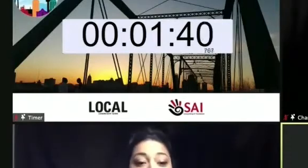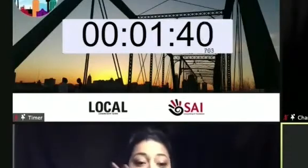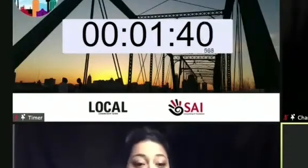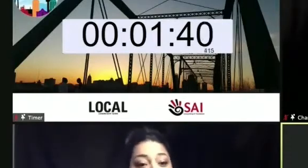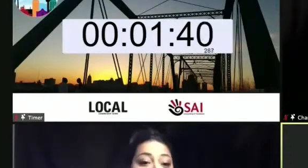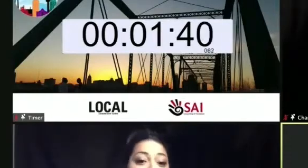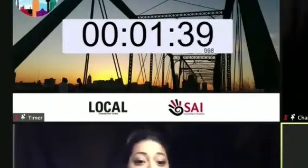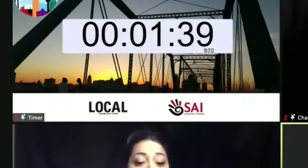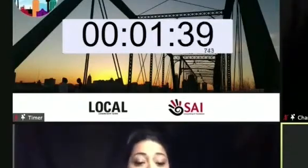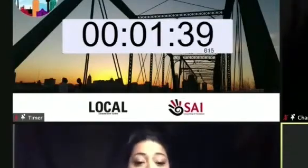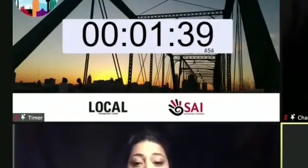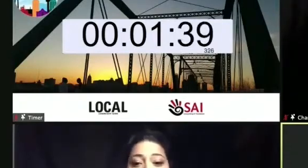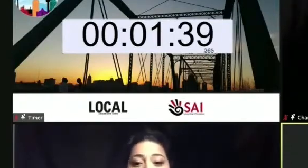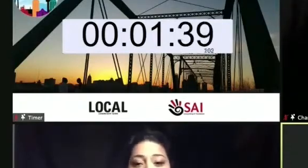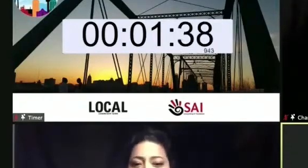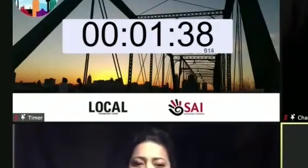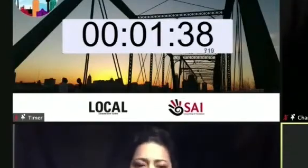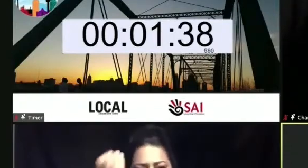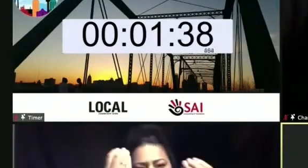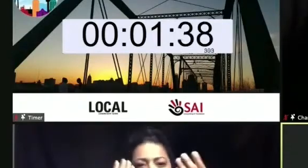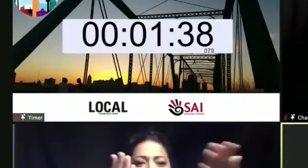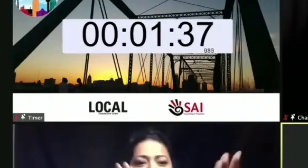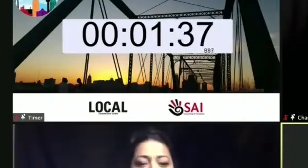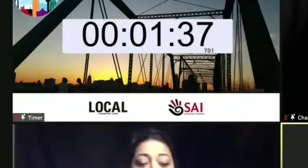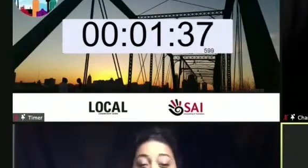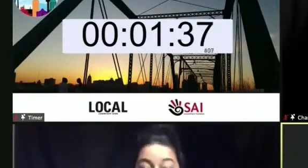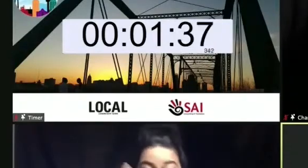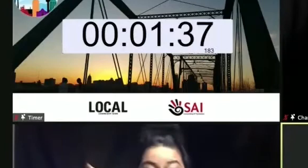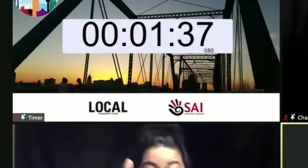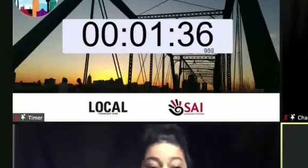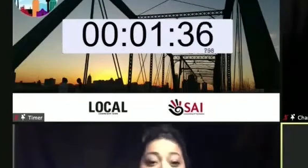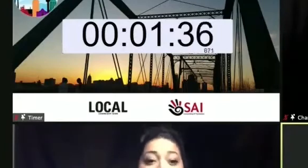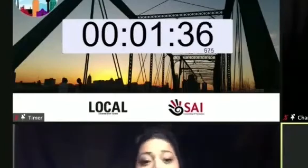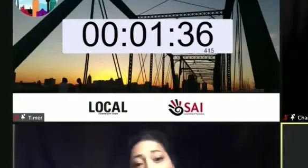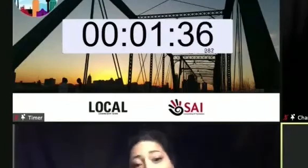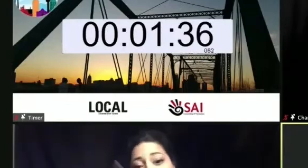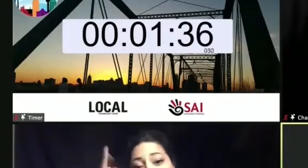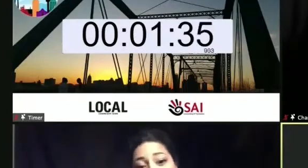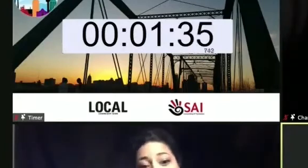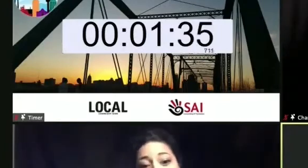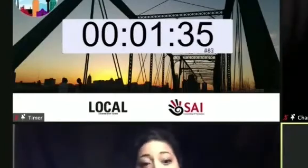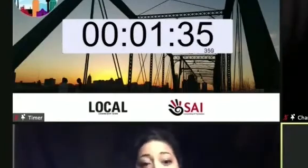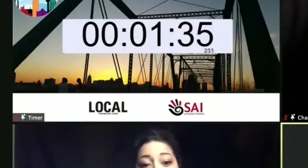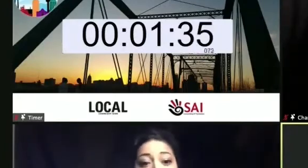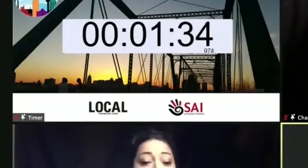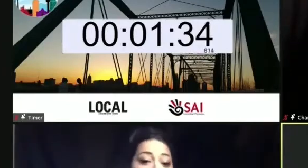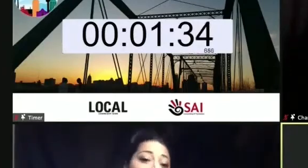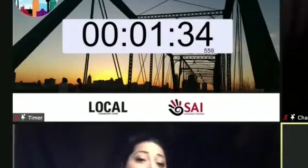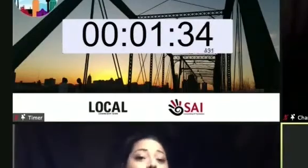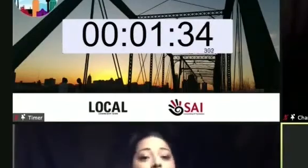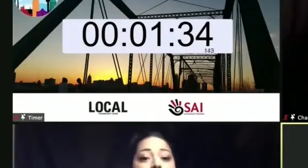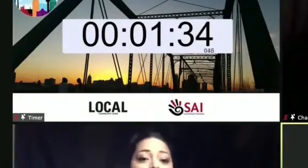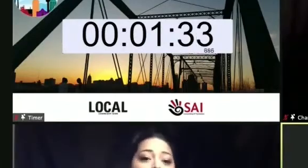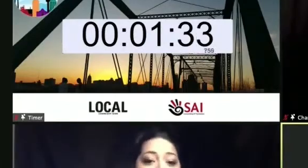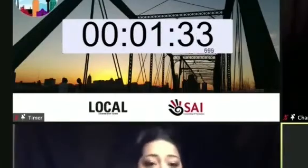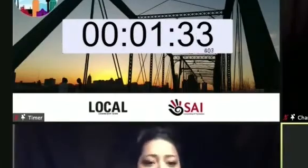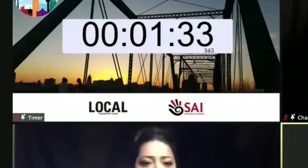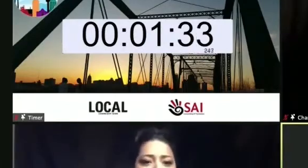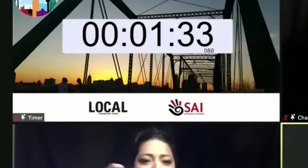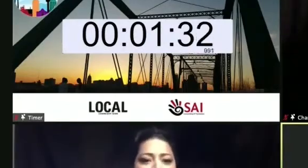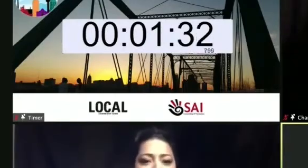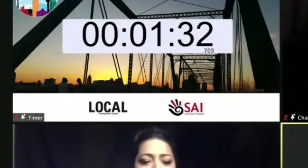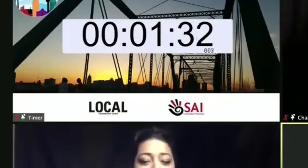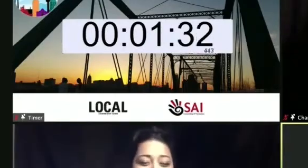this moment to let you all know one of the reasons that I'm running for city council is I believe we need a positive, proactive change of somebody